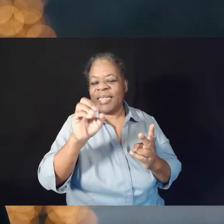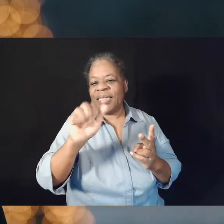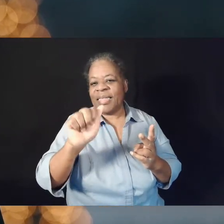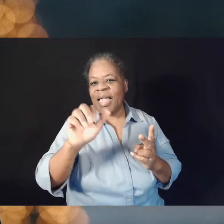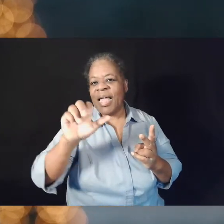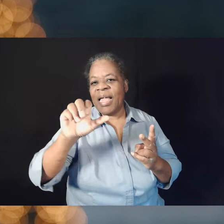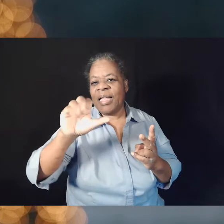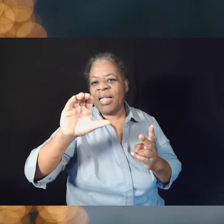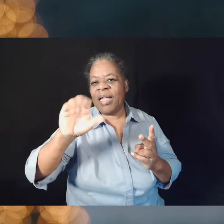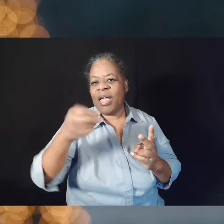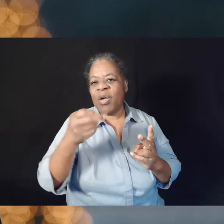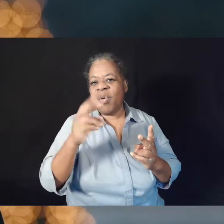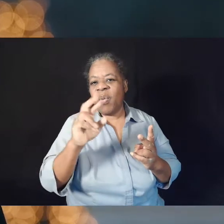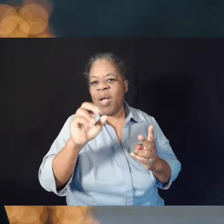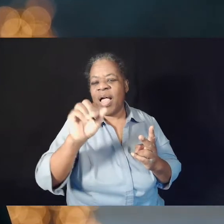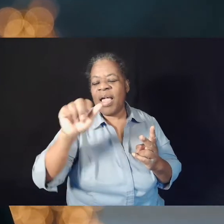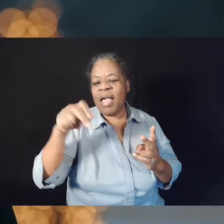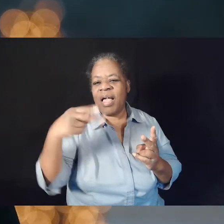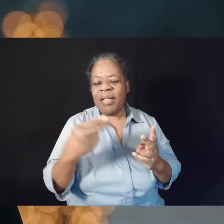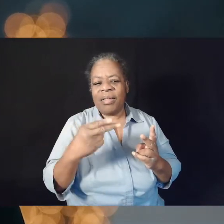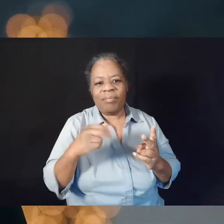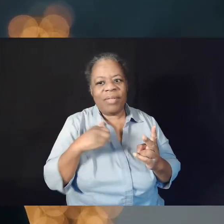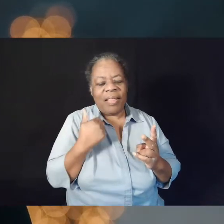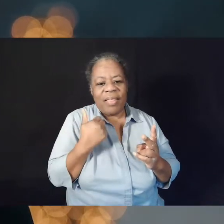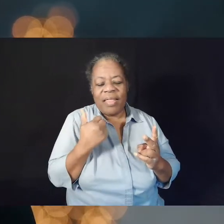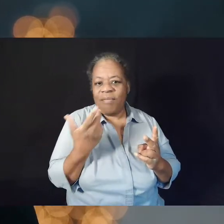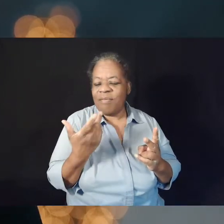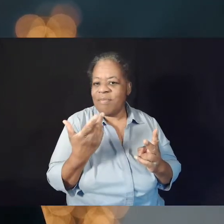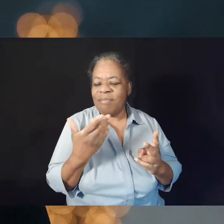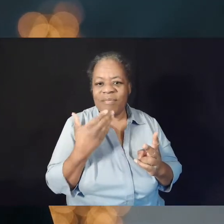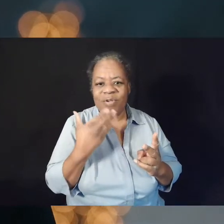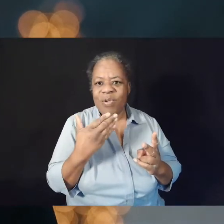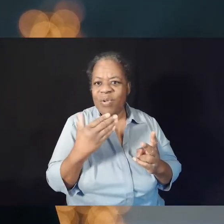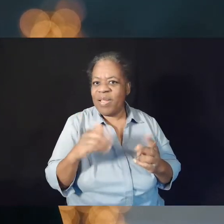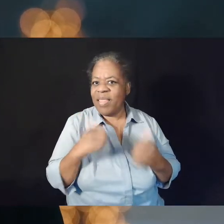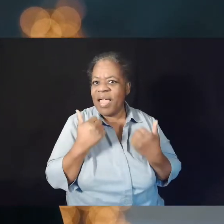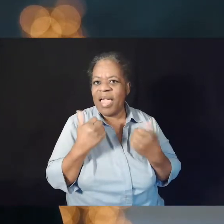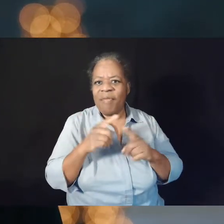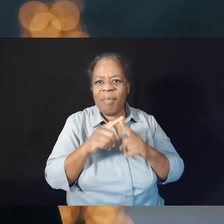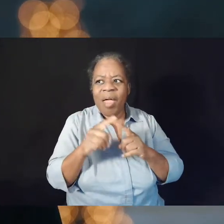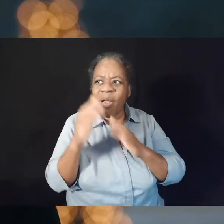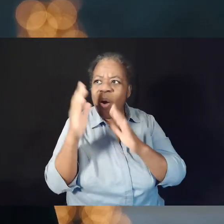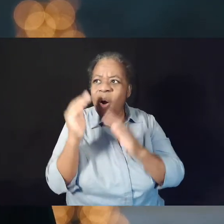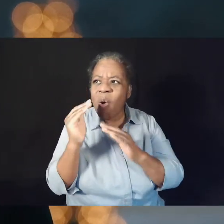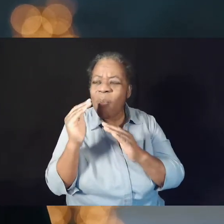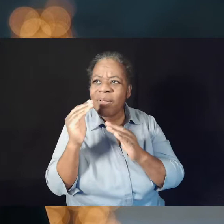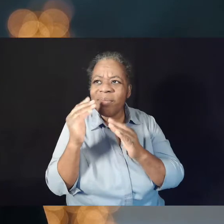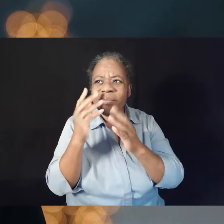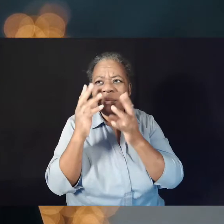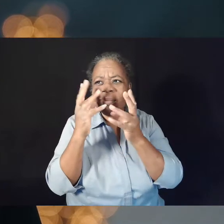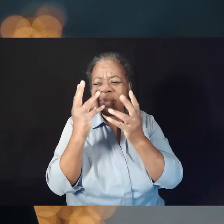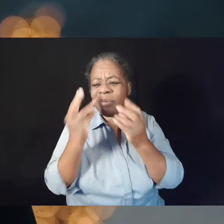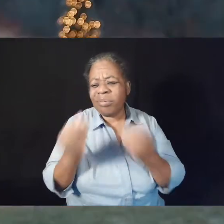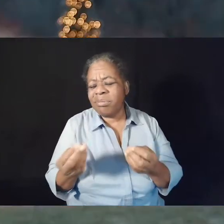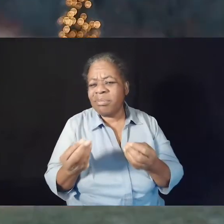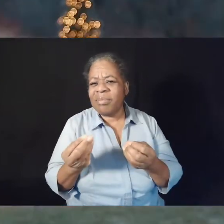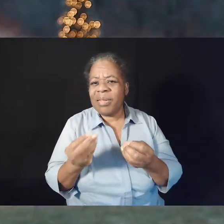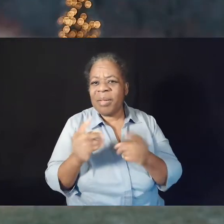never seen their hope come true. Until the day that hope saw them.